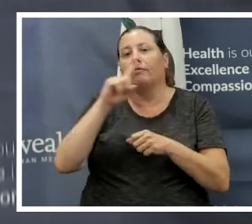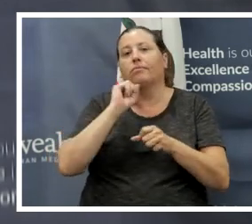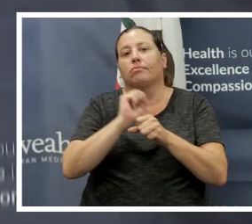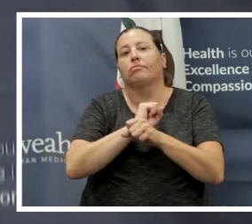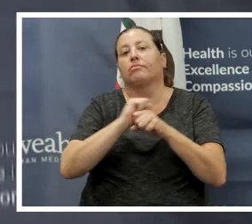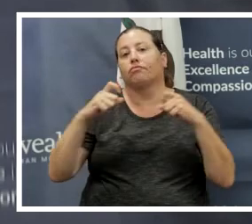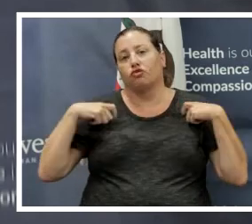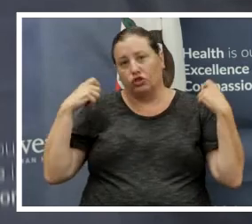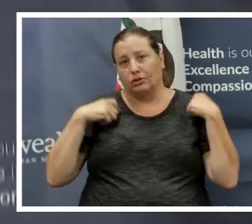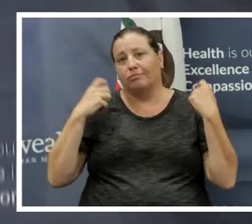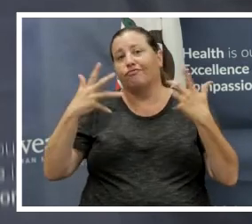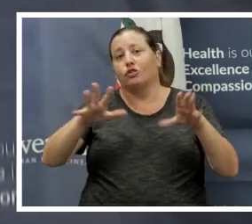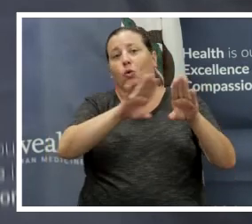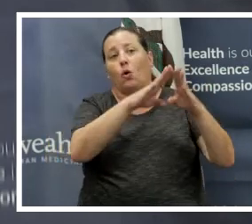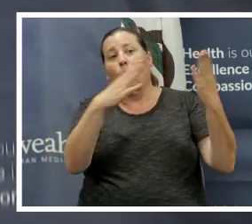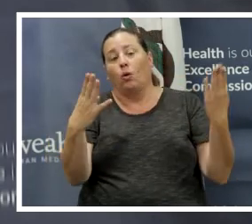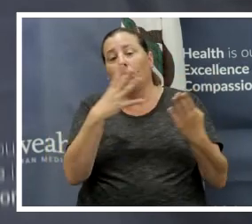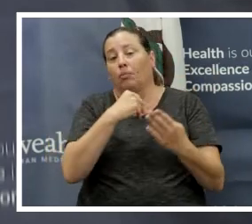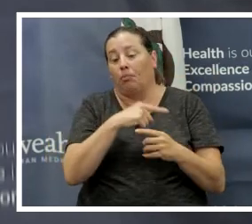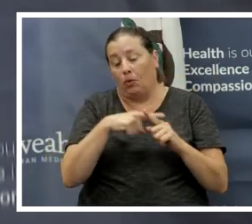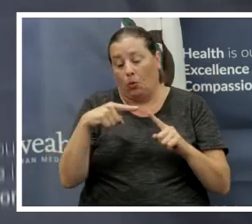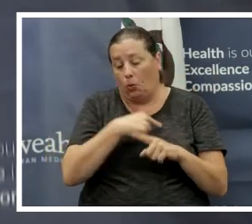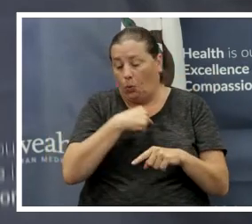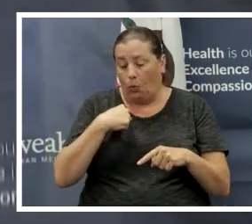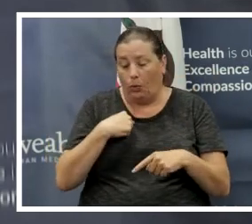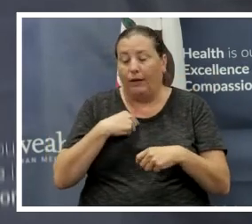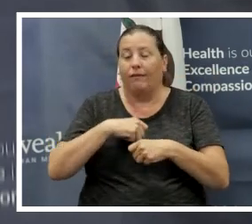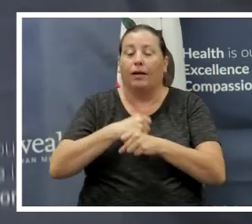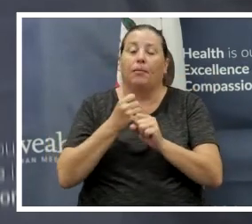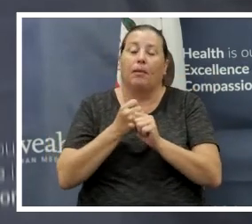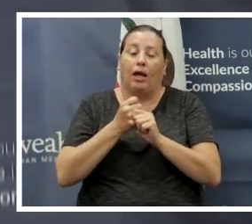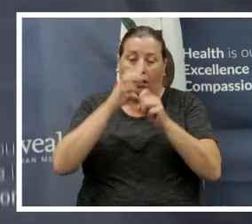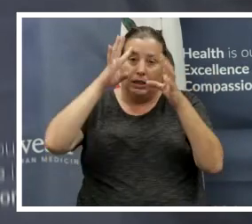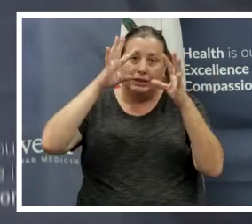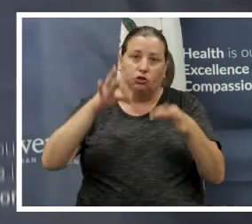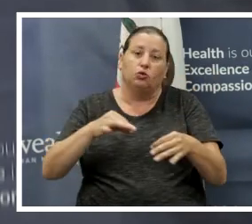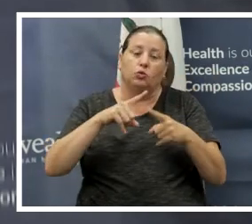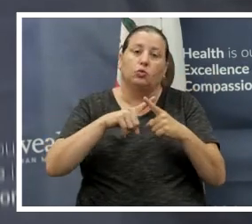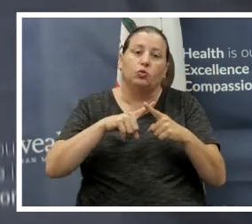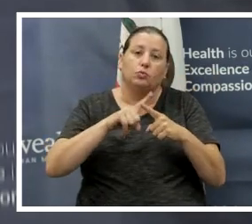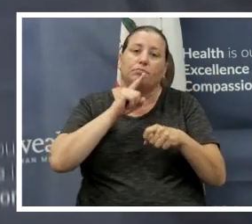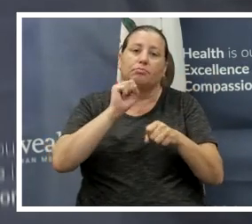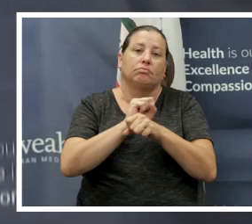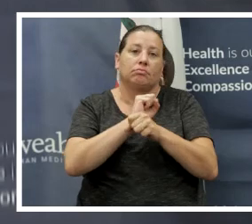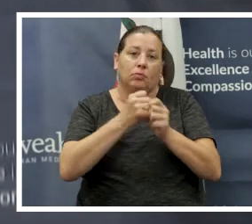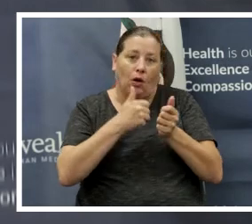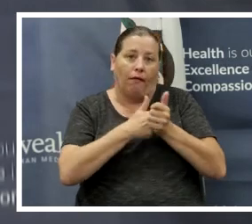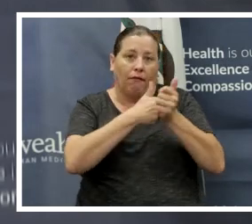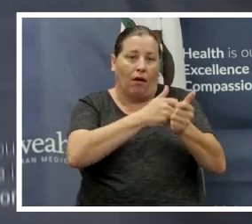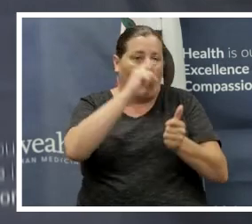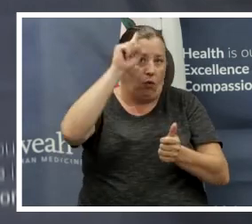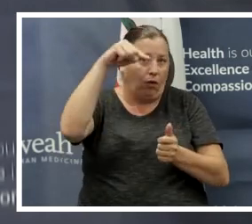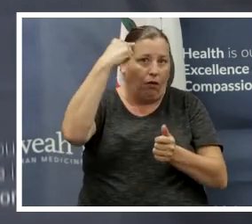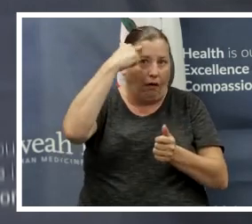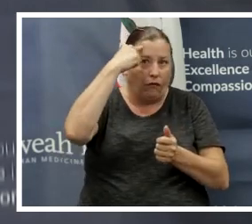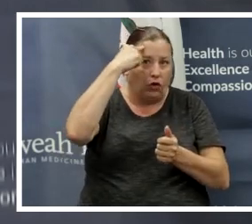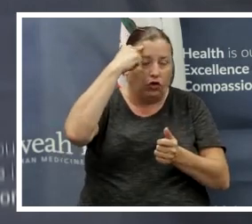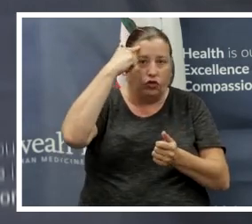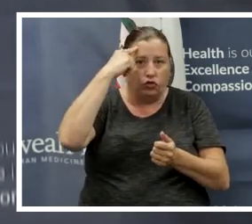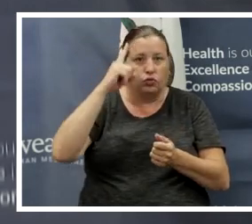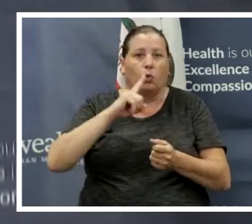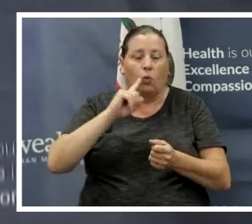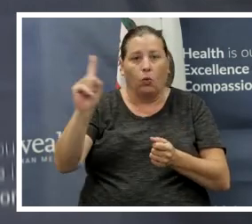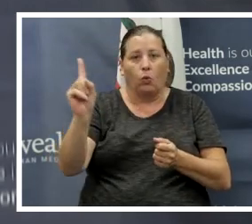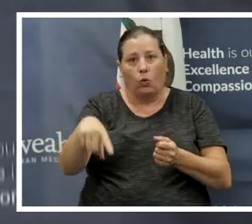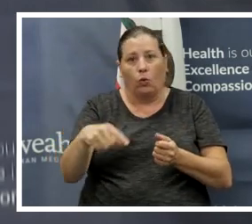have opened, and we've made a conscious decision that we're going to strictly follow the governor's executive orders, and which